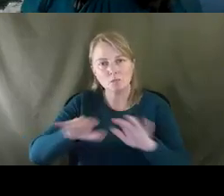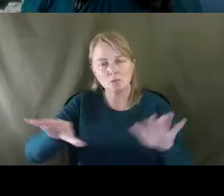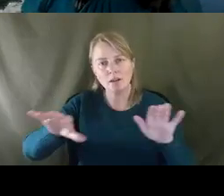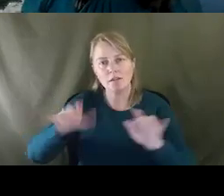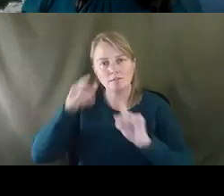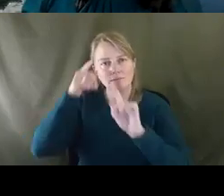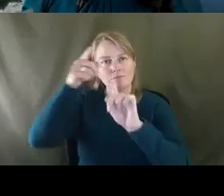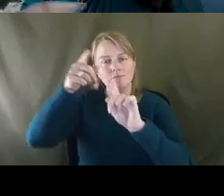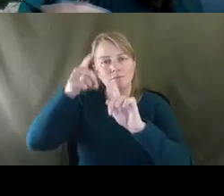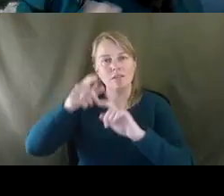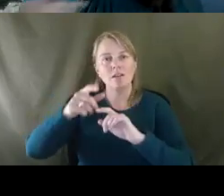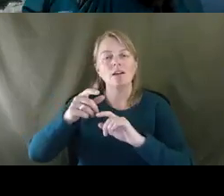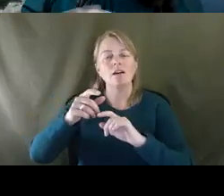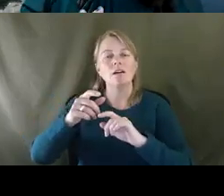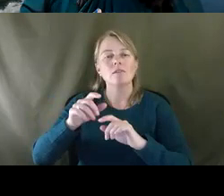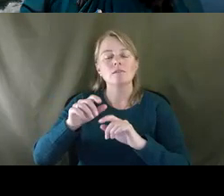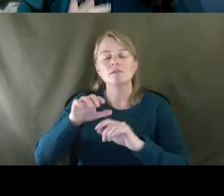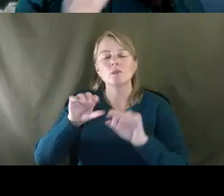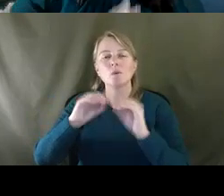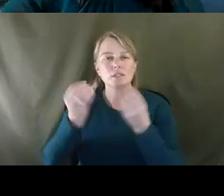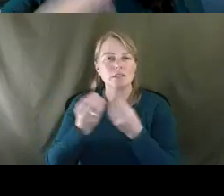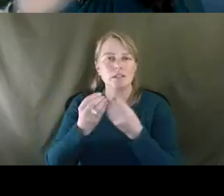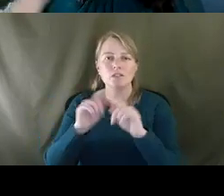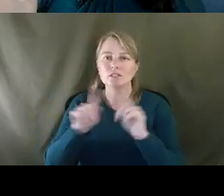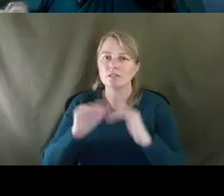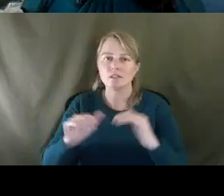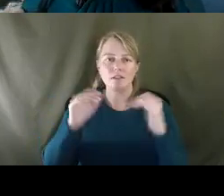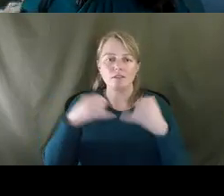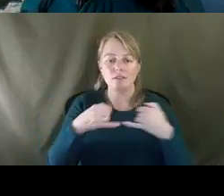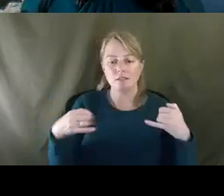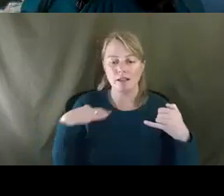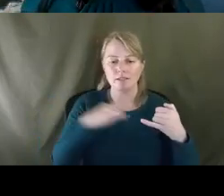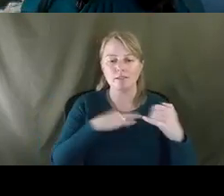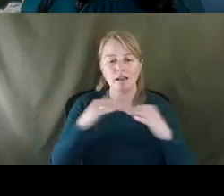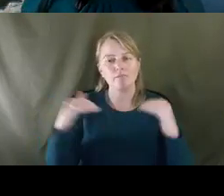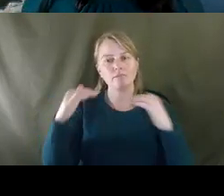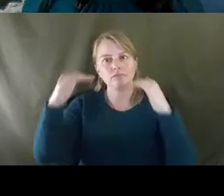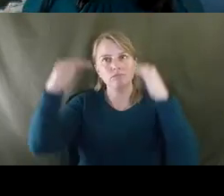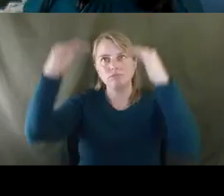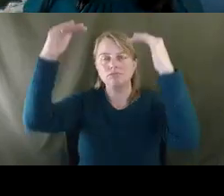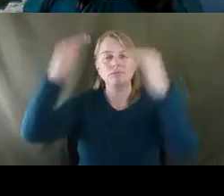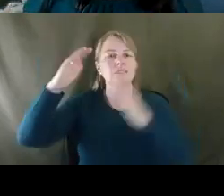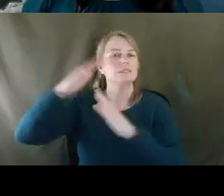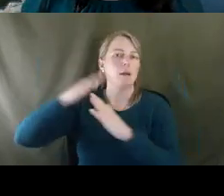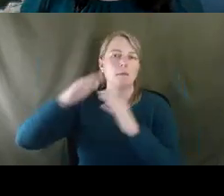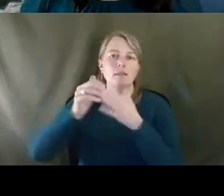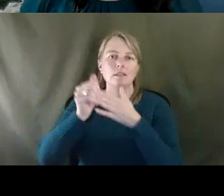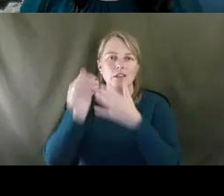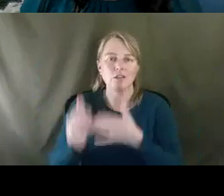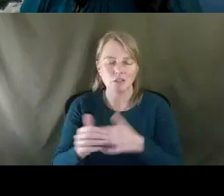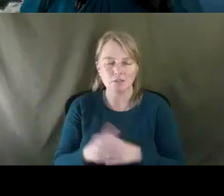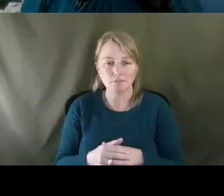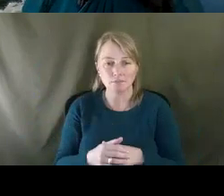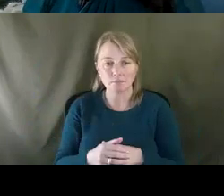of an organization at all levels, from line staff all the way up to top leaders. As I mentioned earlier with